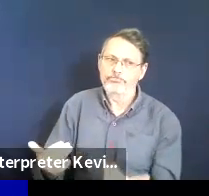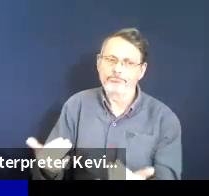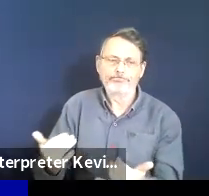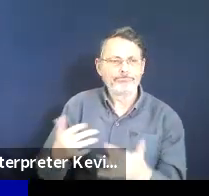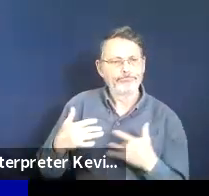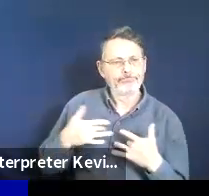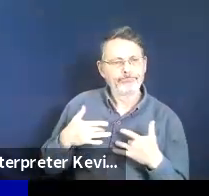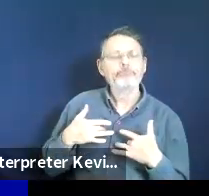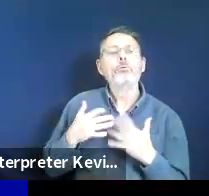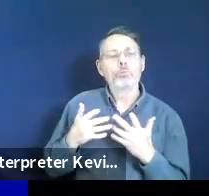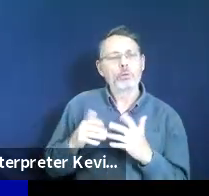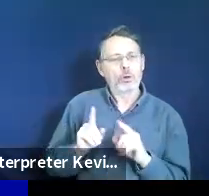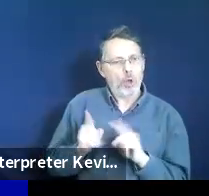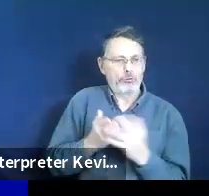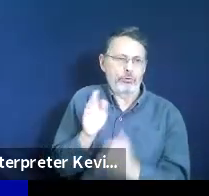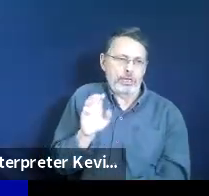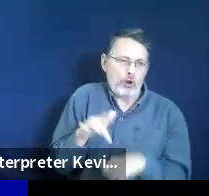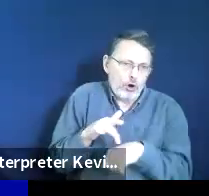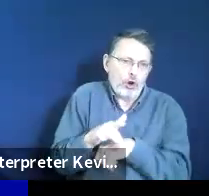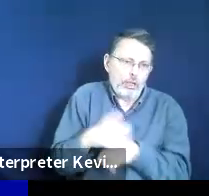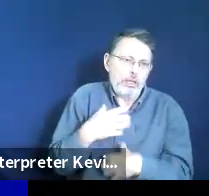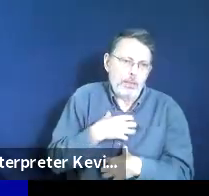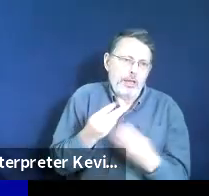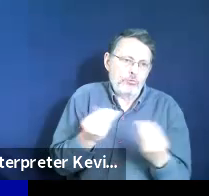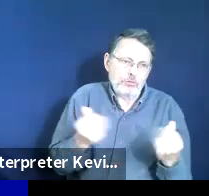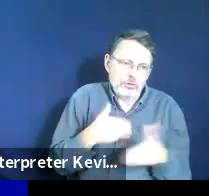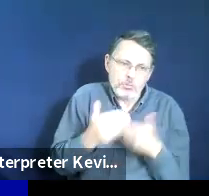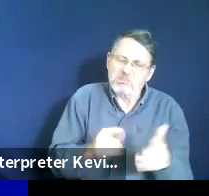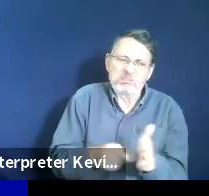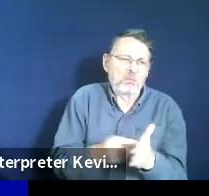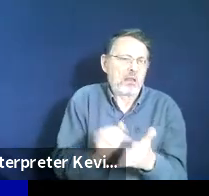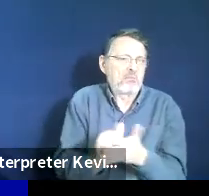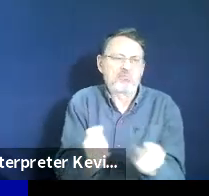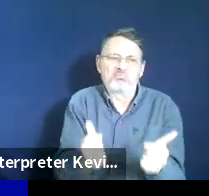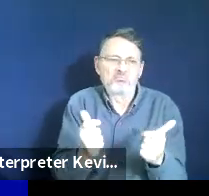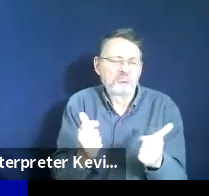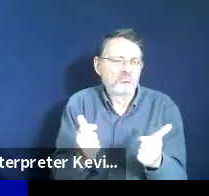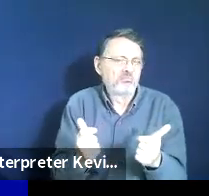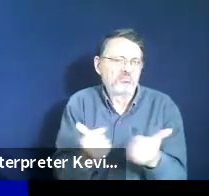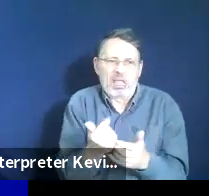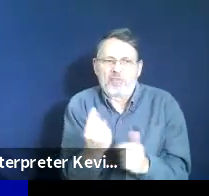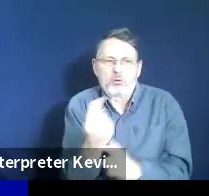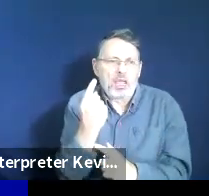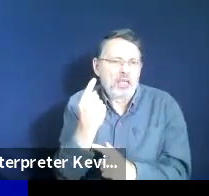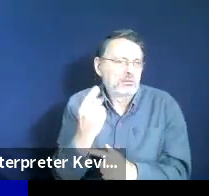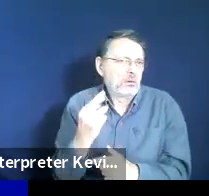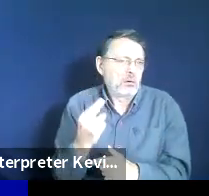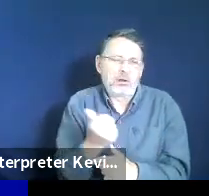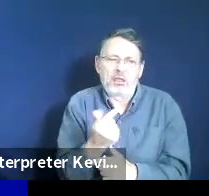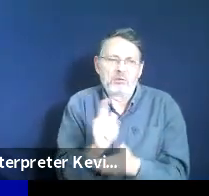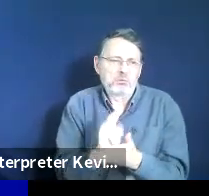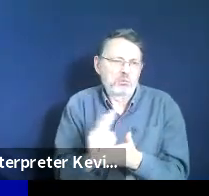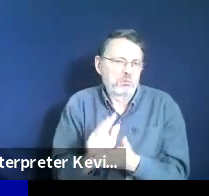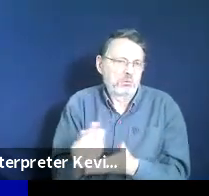concerns, we would engage in that process. And sometimes we can get those done in you know, just a few days to a few weeks.